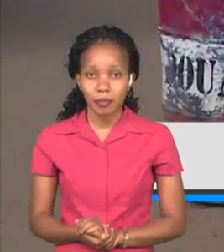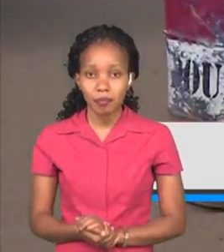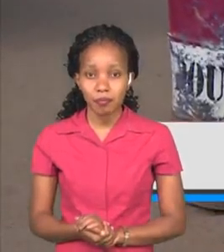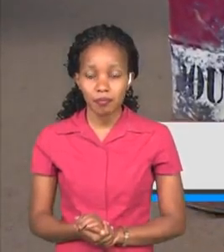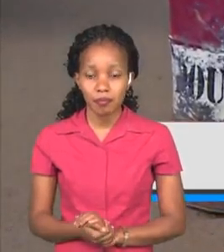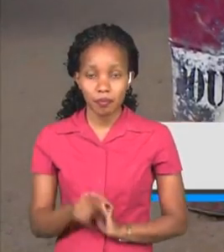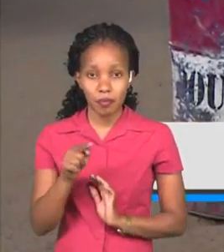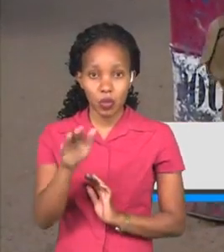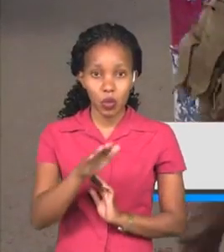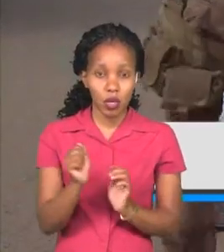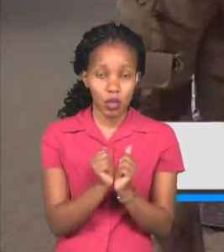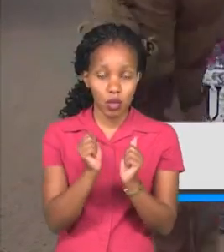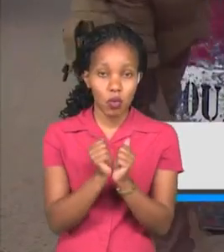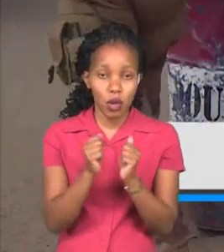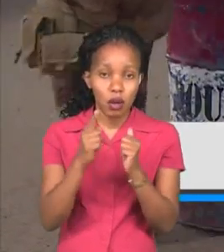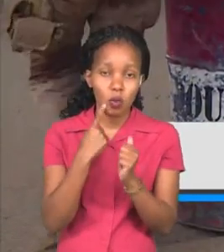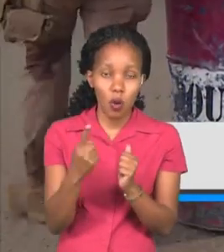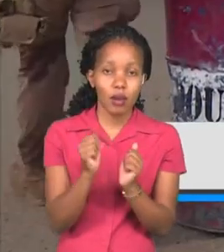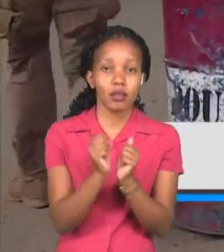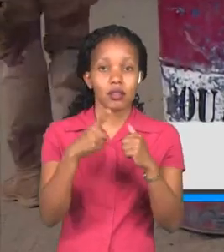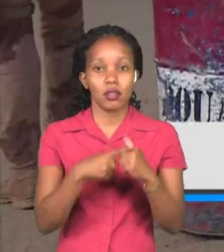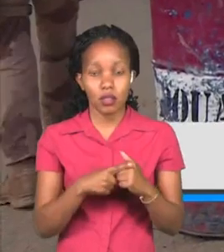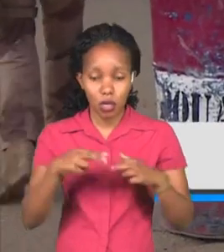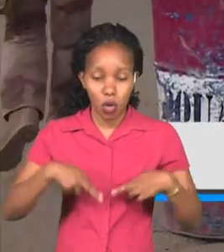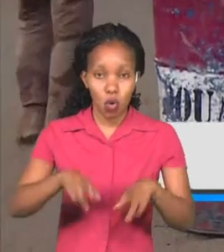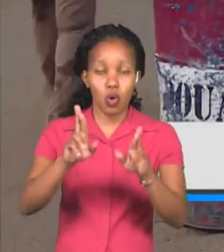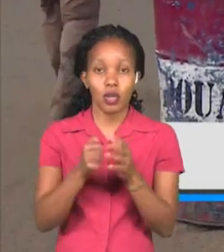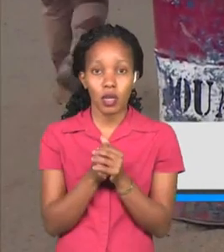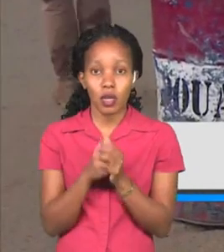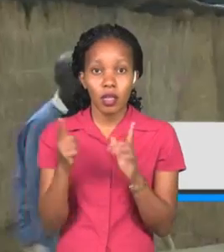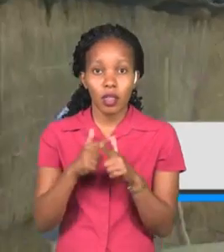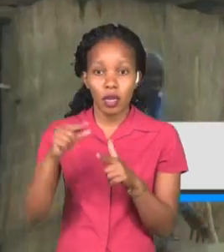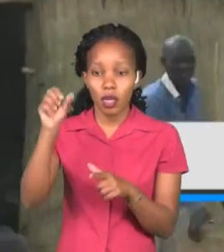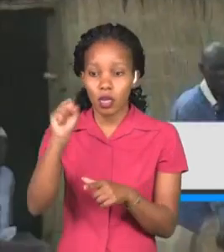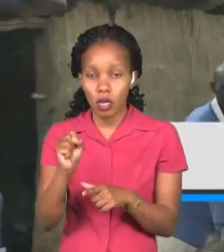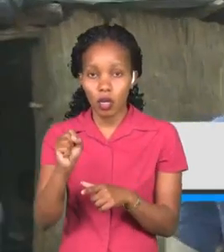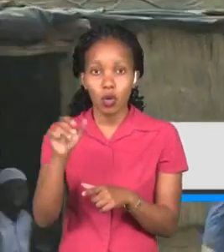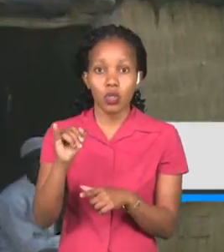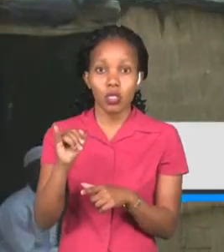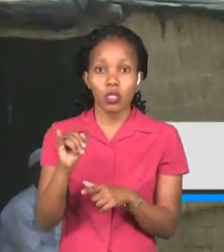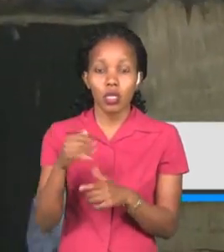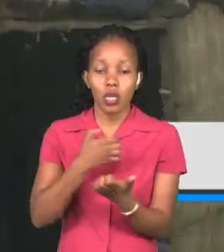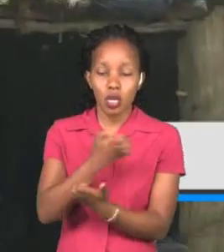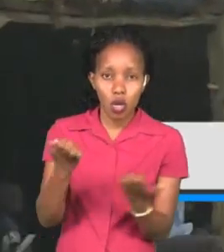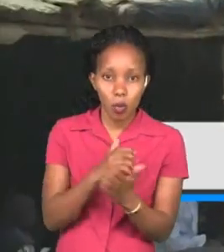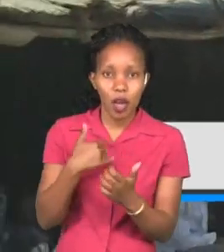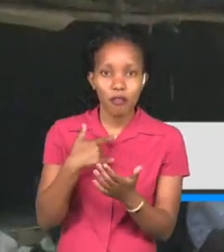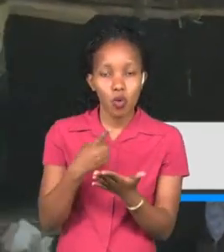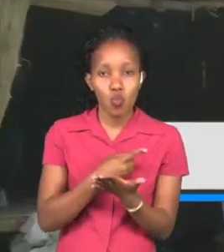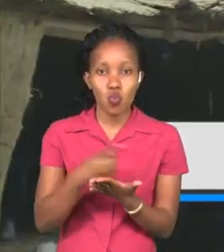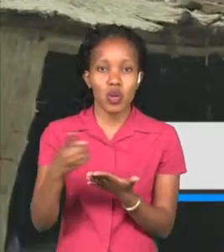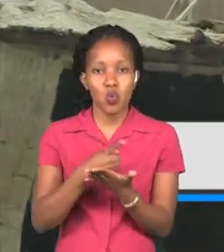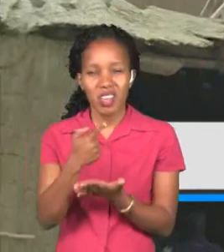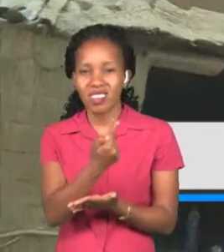Located on the Ariane 16 road, which stretches from Bamako to Gao, Gossi is an economic hub that hosts a large weekly livestock